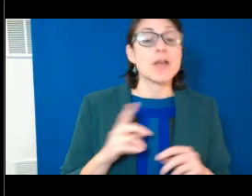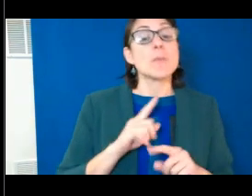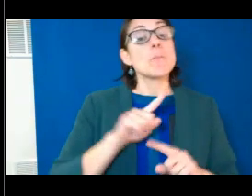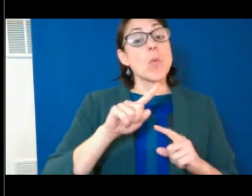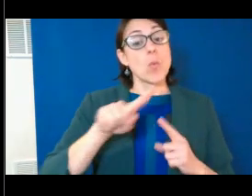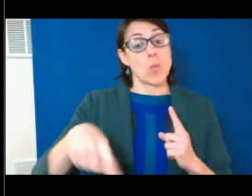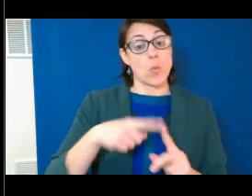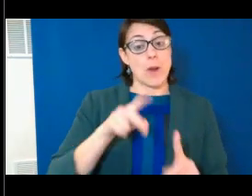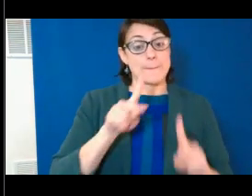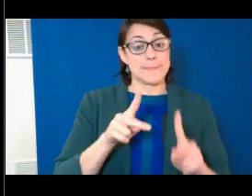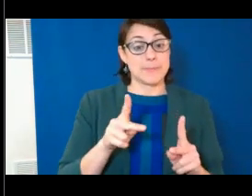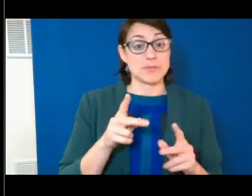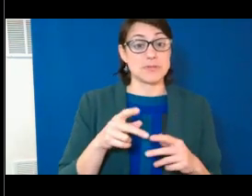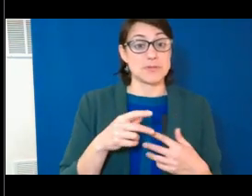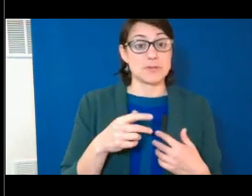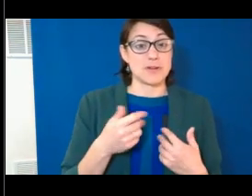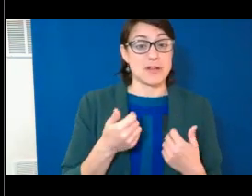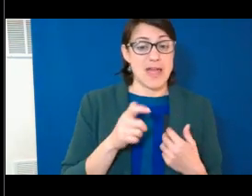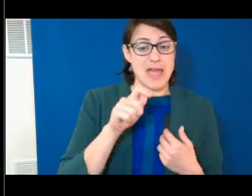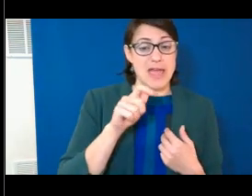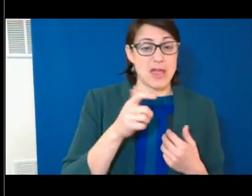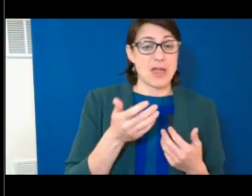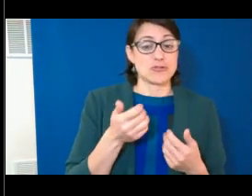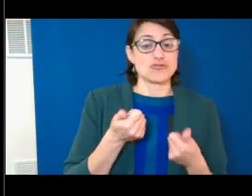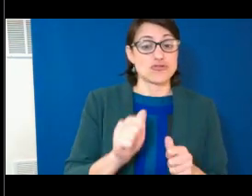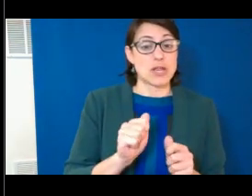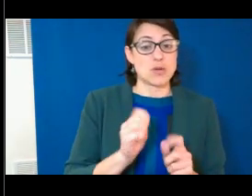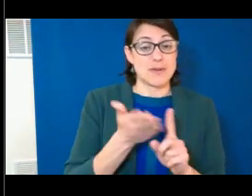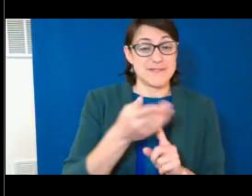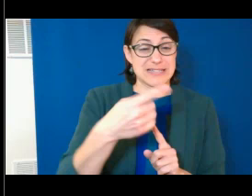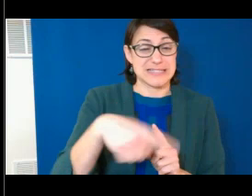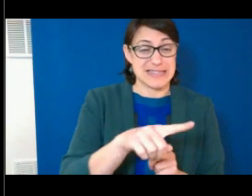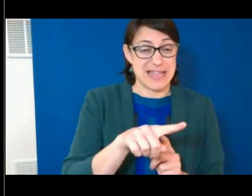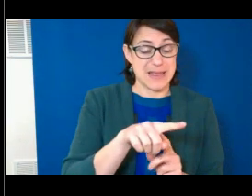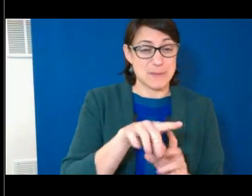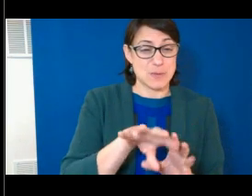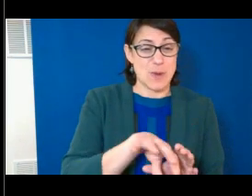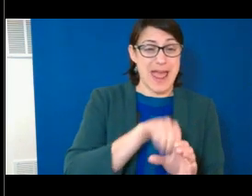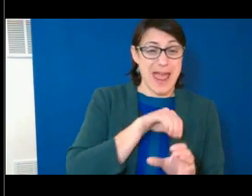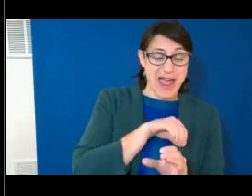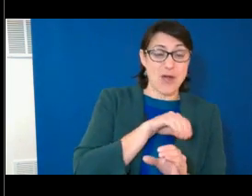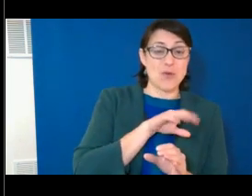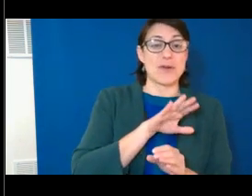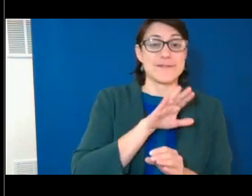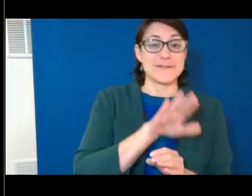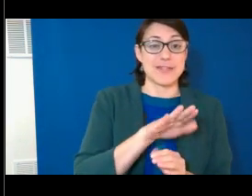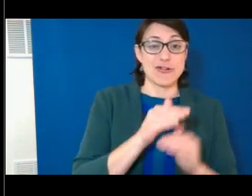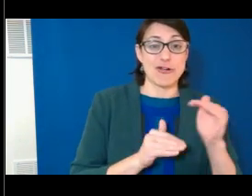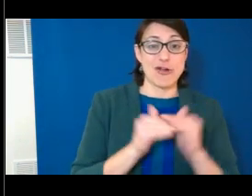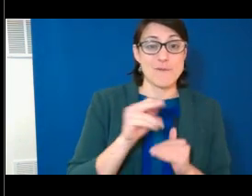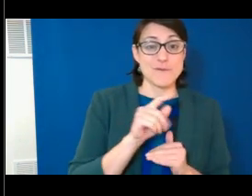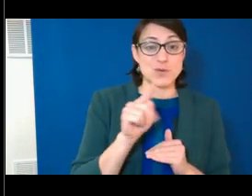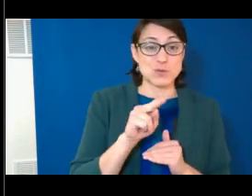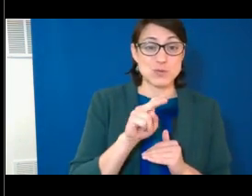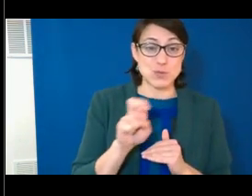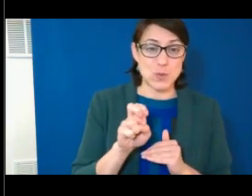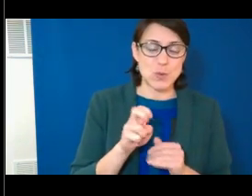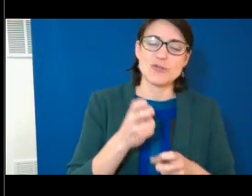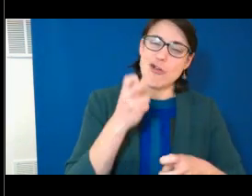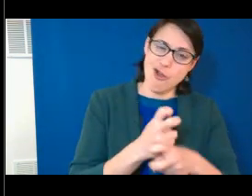are new, it's just very challenging. And so, yeah, I guess I'm going on and on, but that's basically been